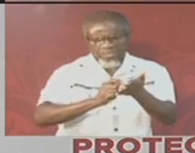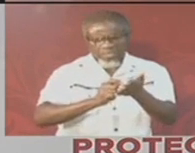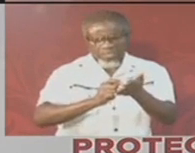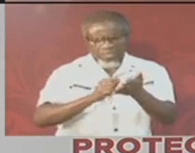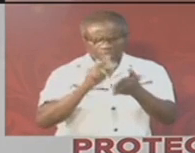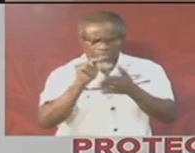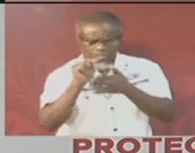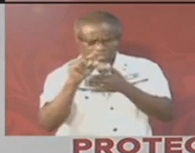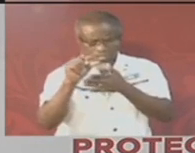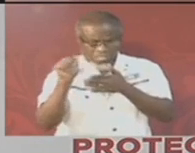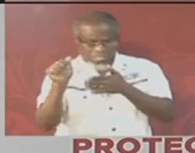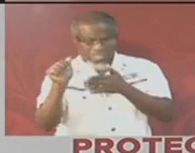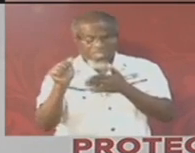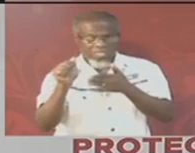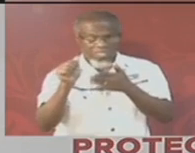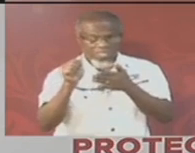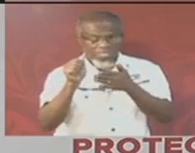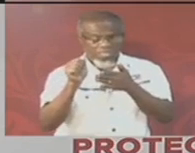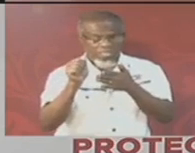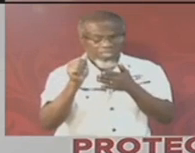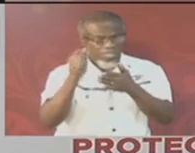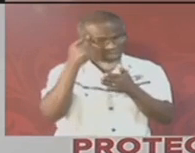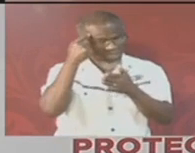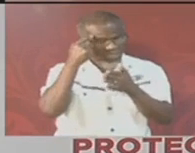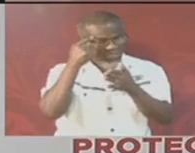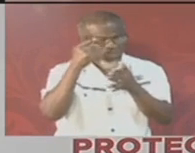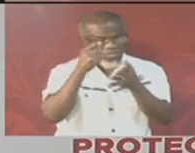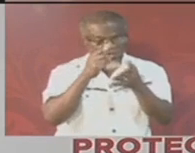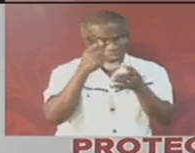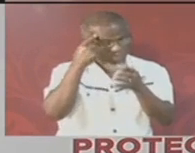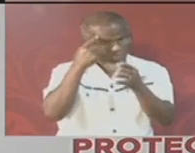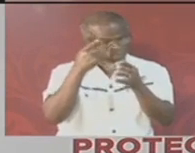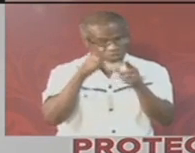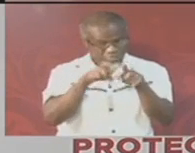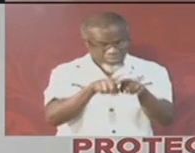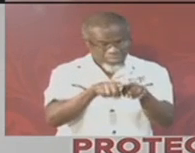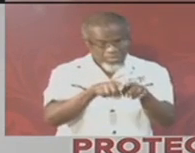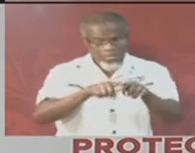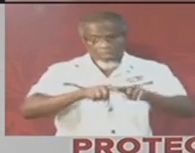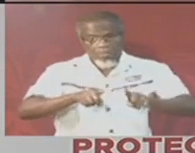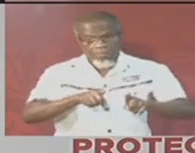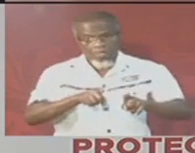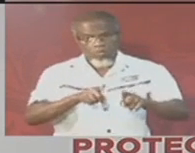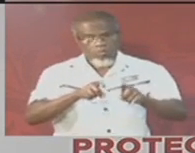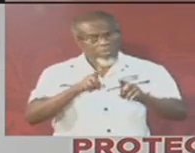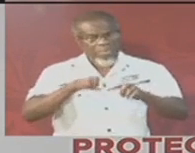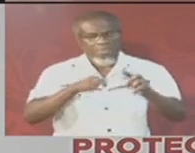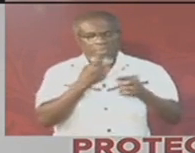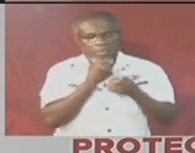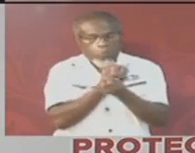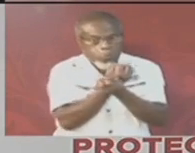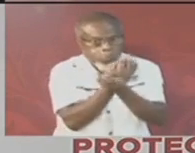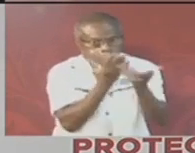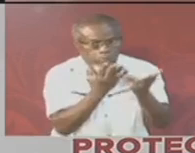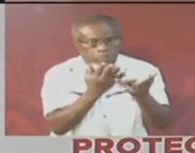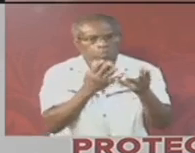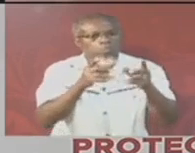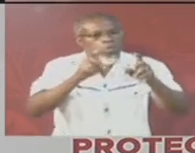agreement with them, so I cannot go into details. I want to protect that source of vaccination by not breaching